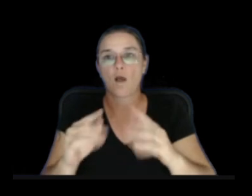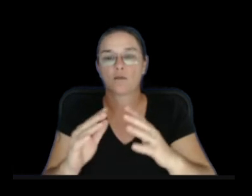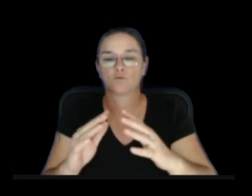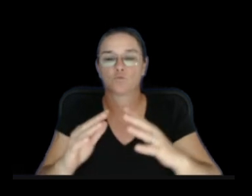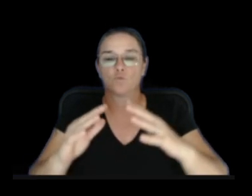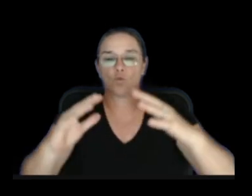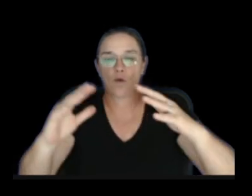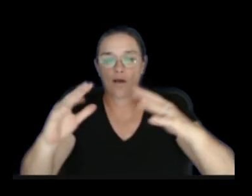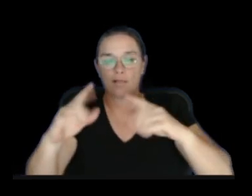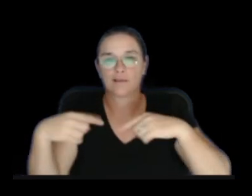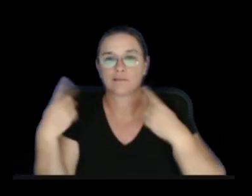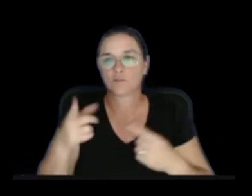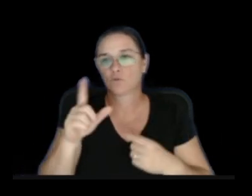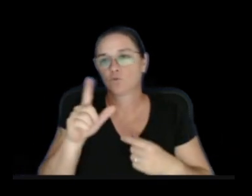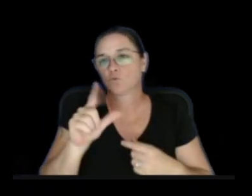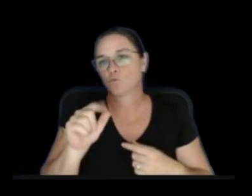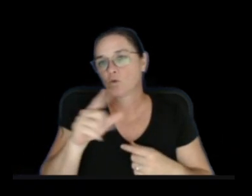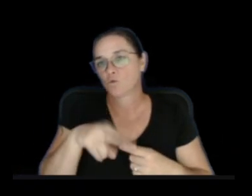2022 eruption.